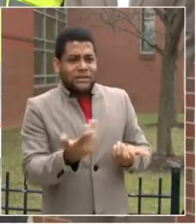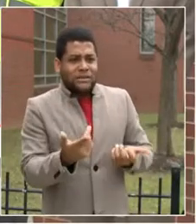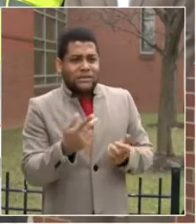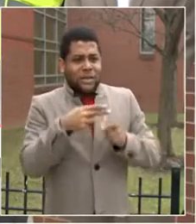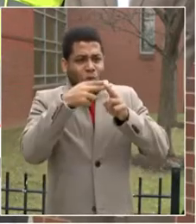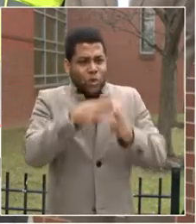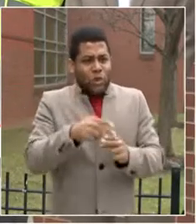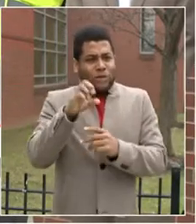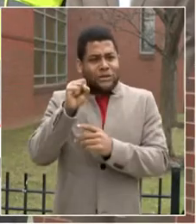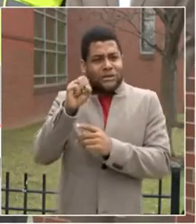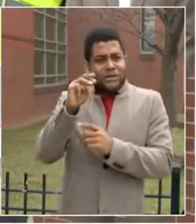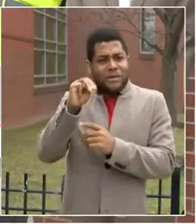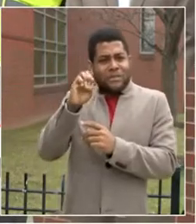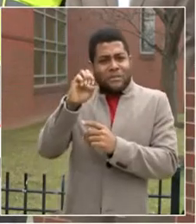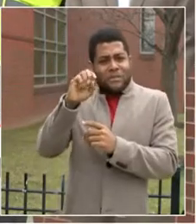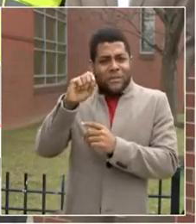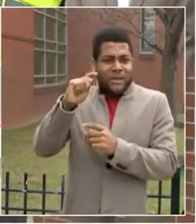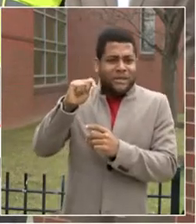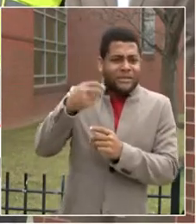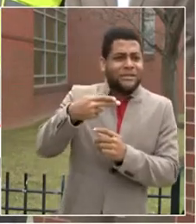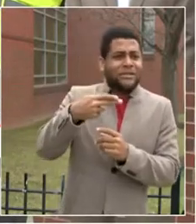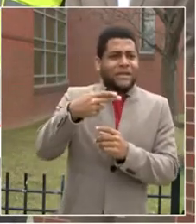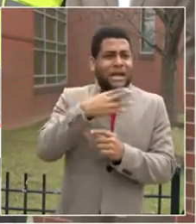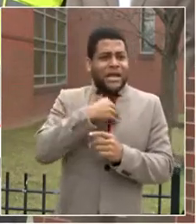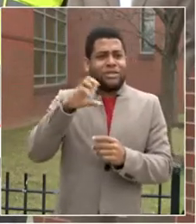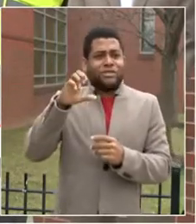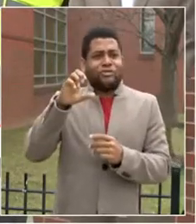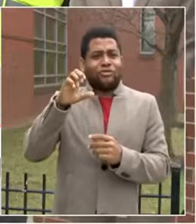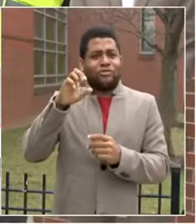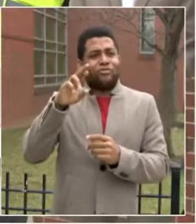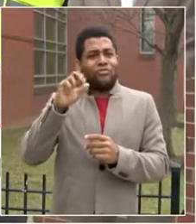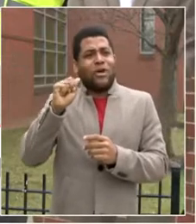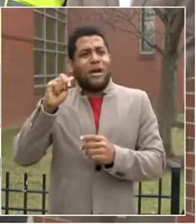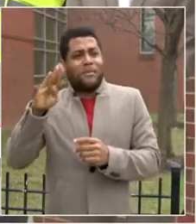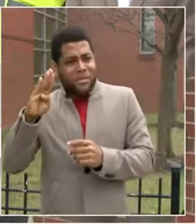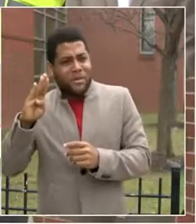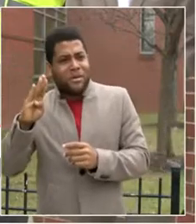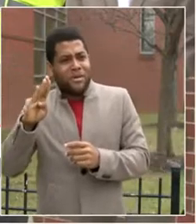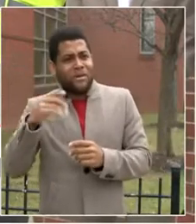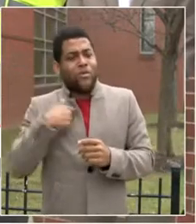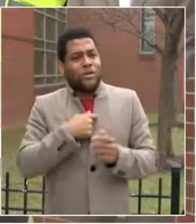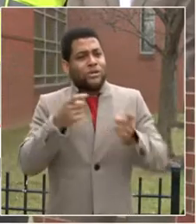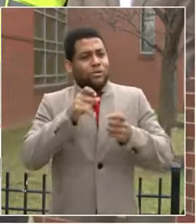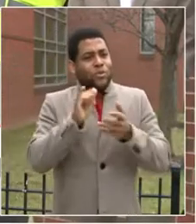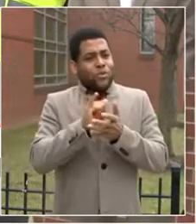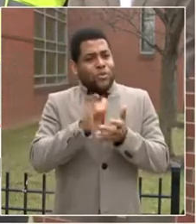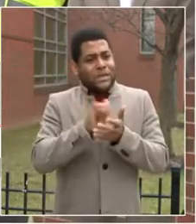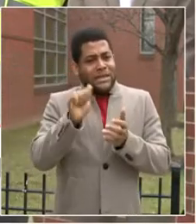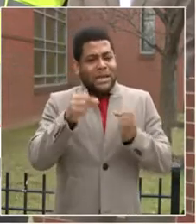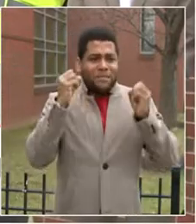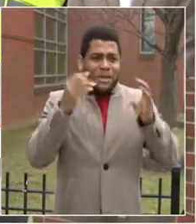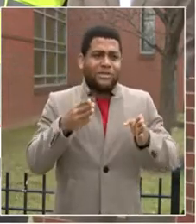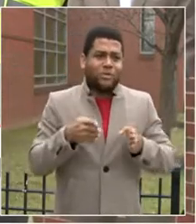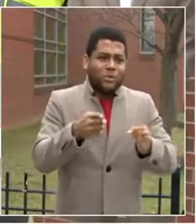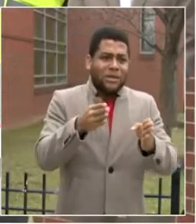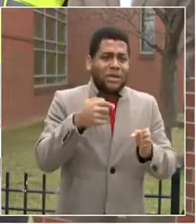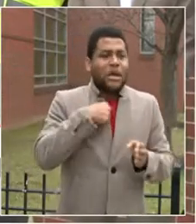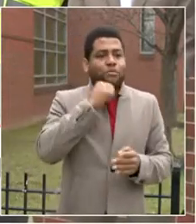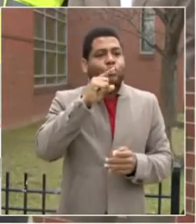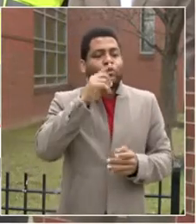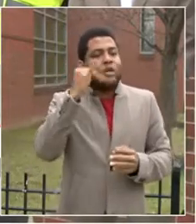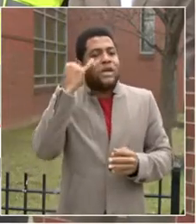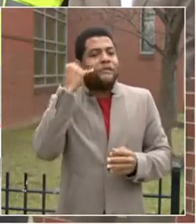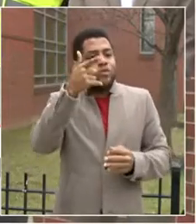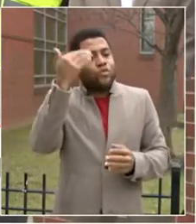se. You deal with it in a lot of ways, Sam, and I don't know that we've had the issue, and I don't want to put too